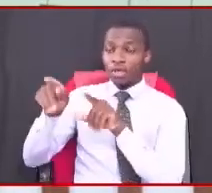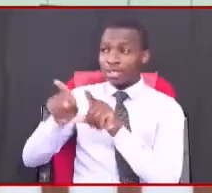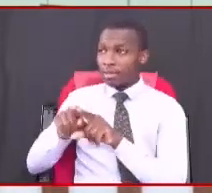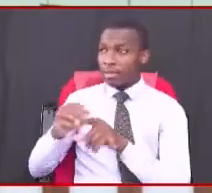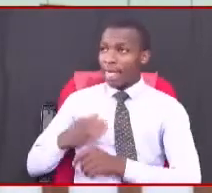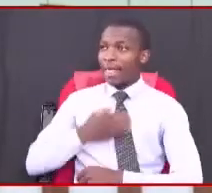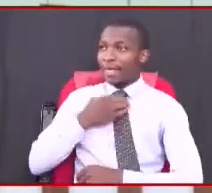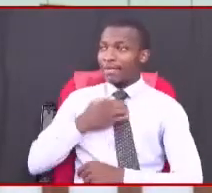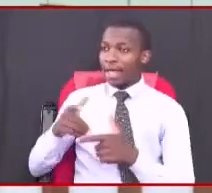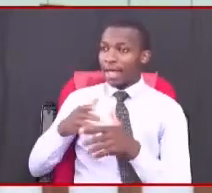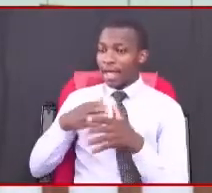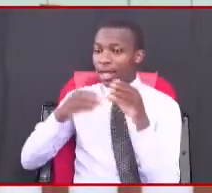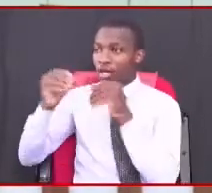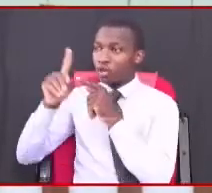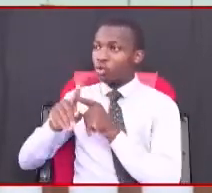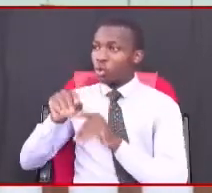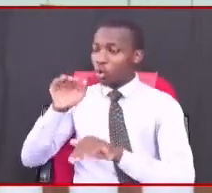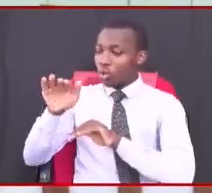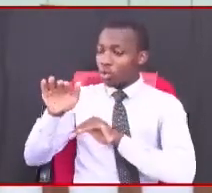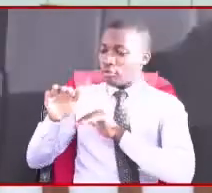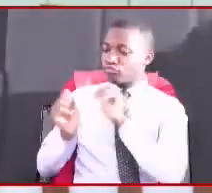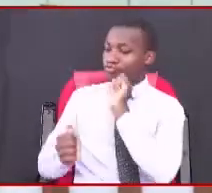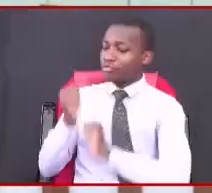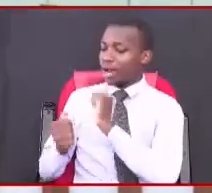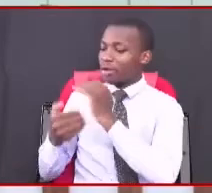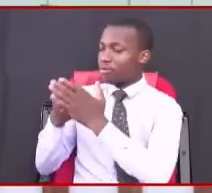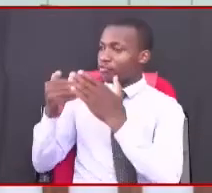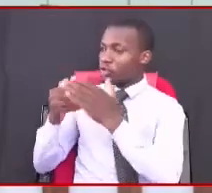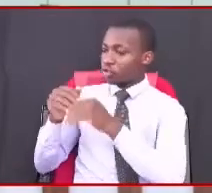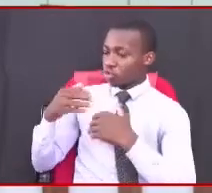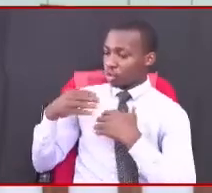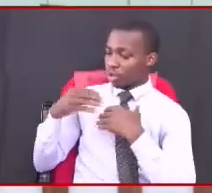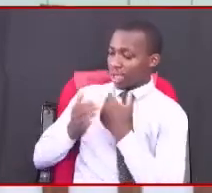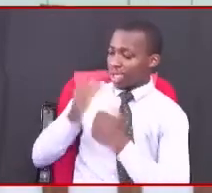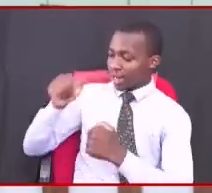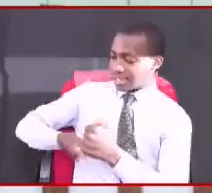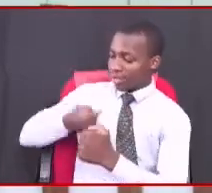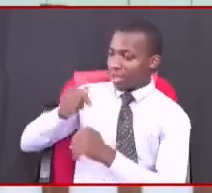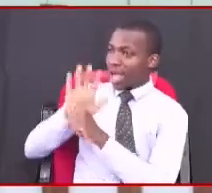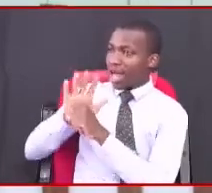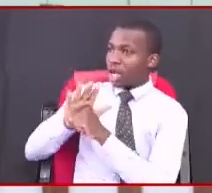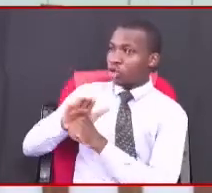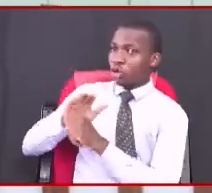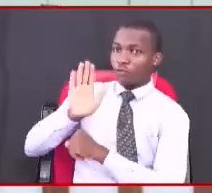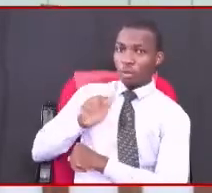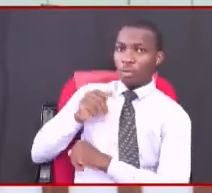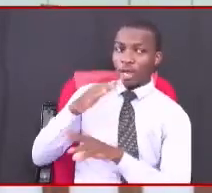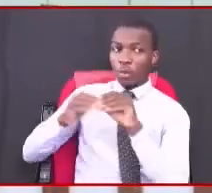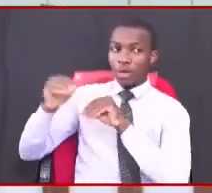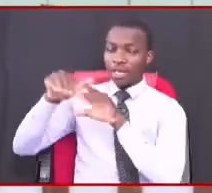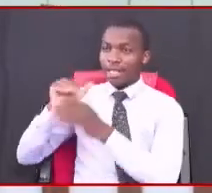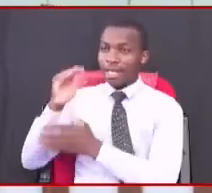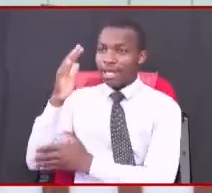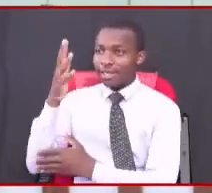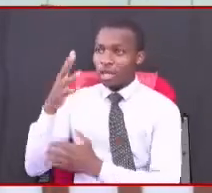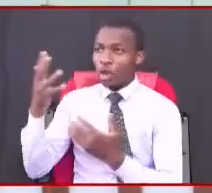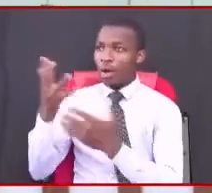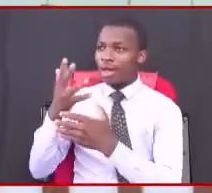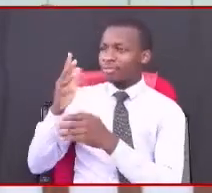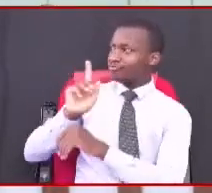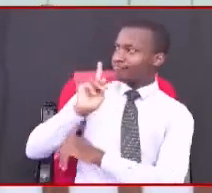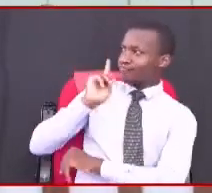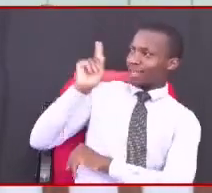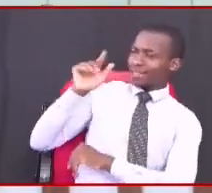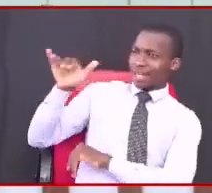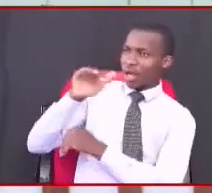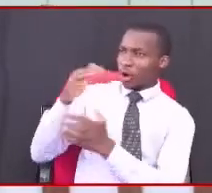to his combi for shelter. And a lot of women went to the tree which was on this side where the toilet is.